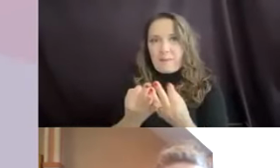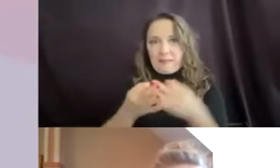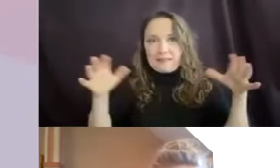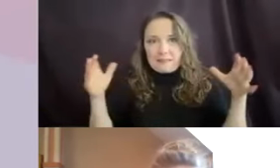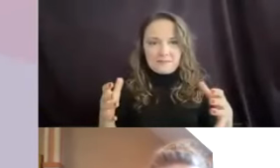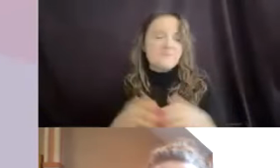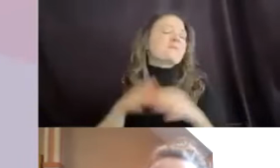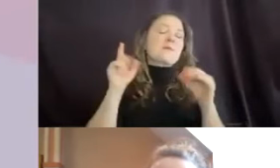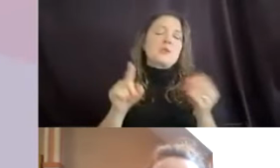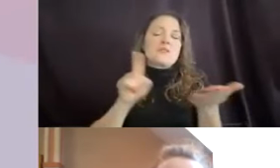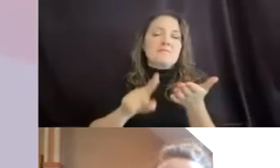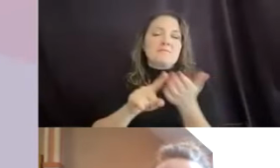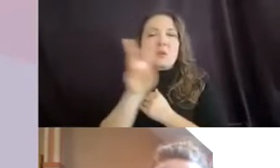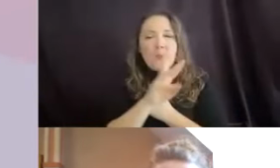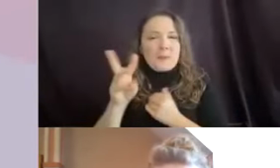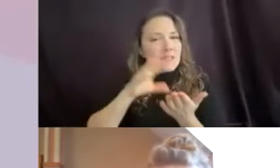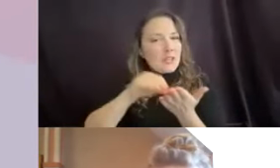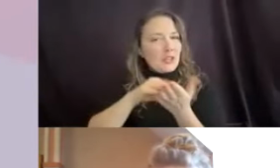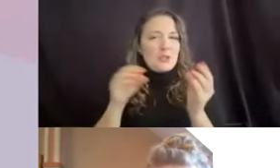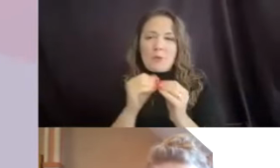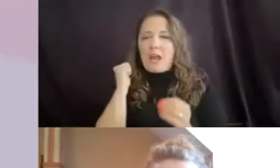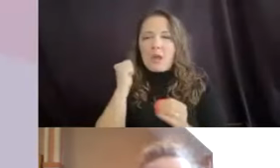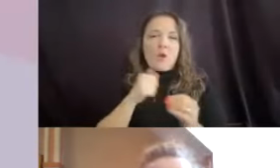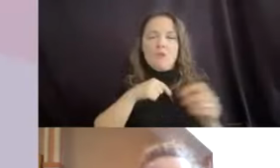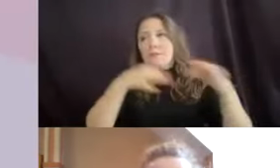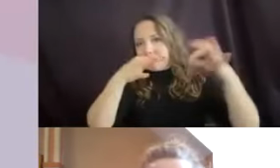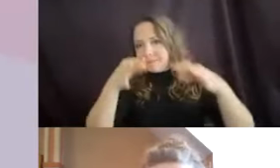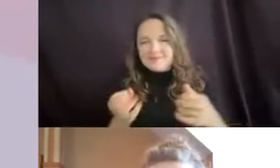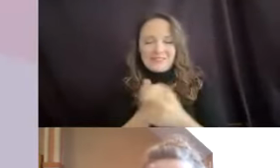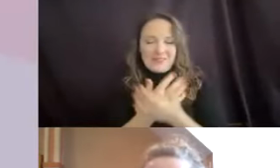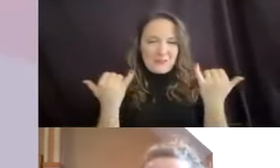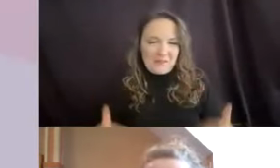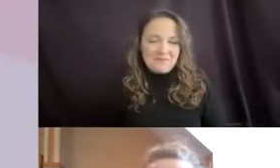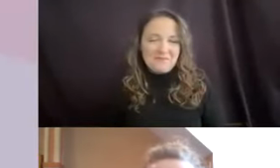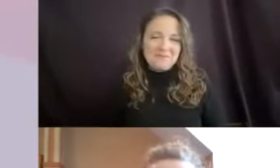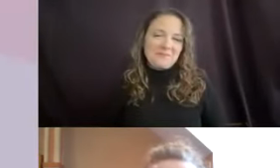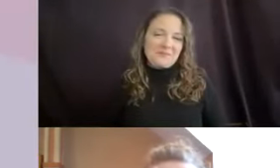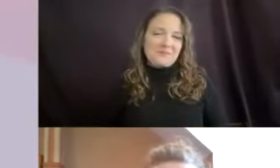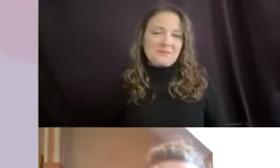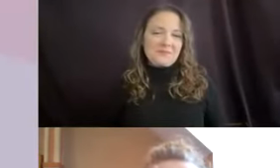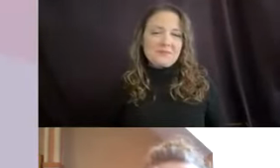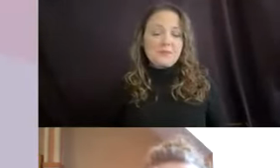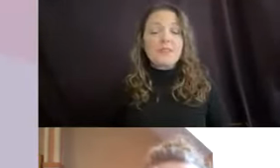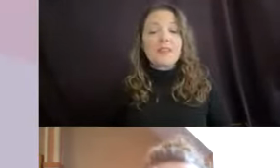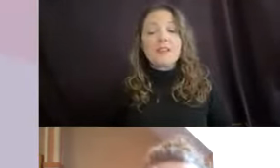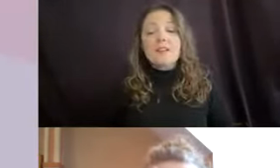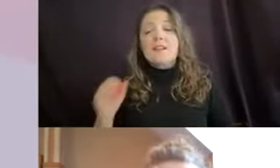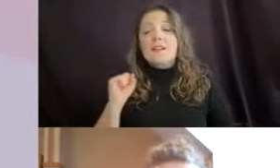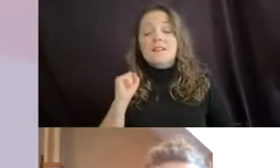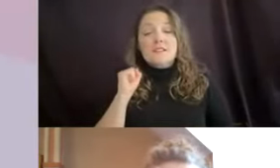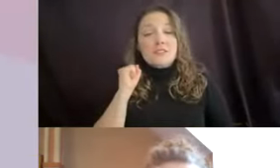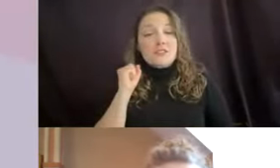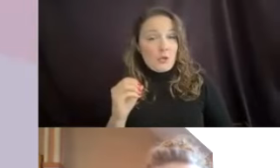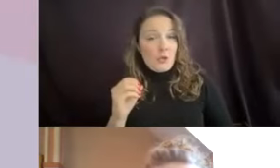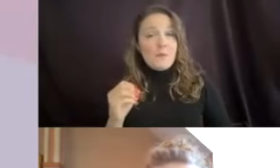about us on our website. I won't do the whole spiel today. So before we begin, I'm going